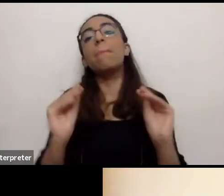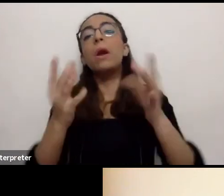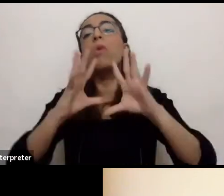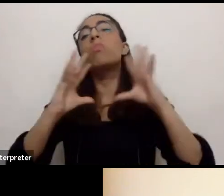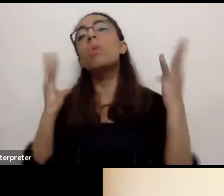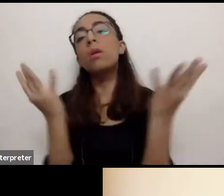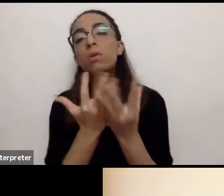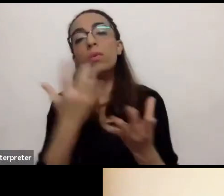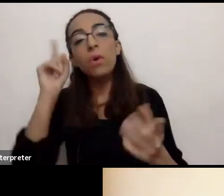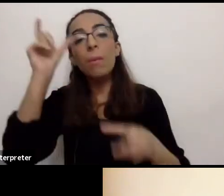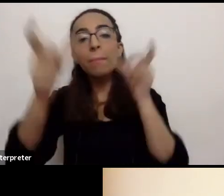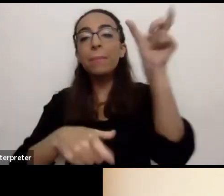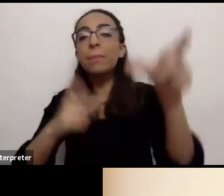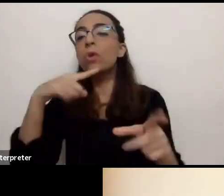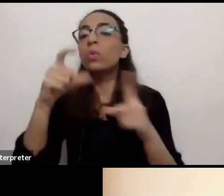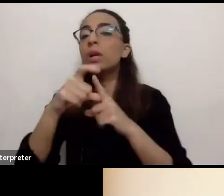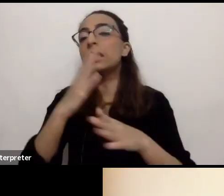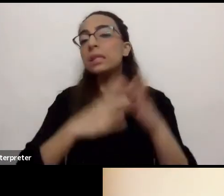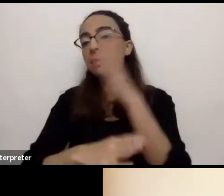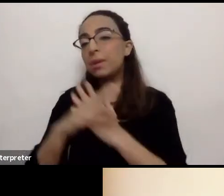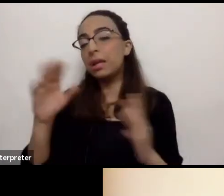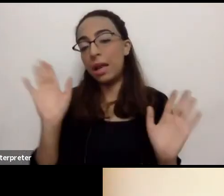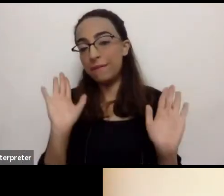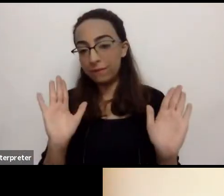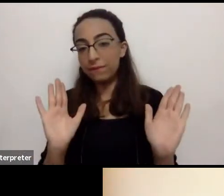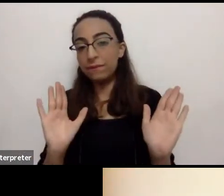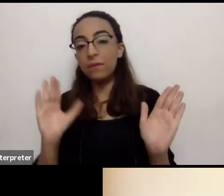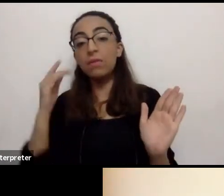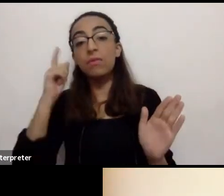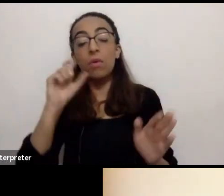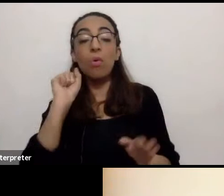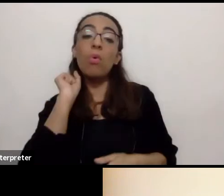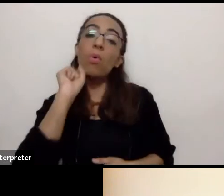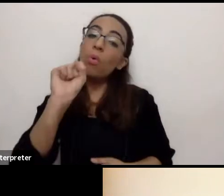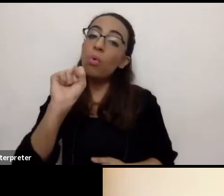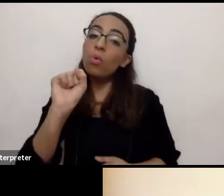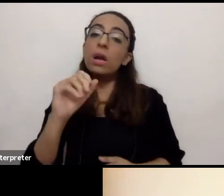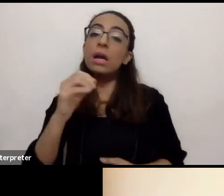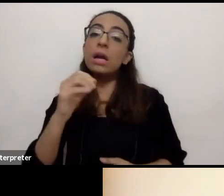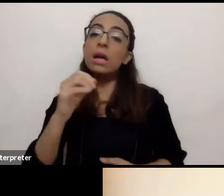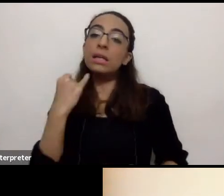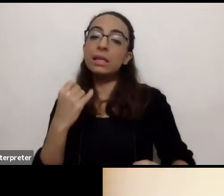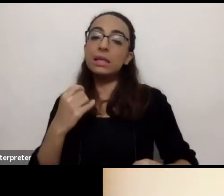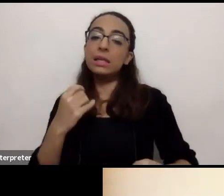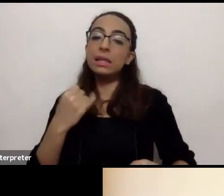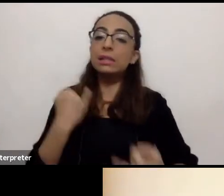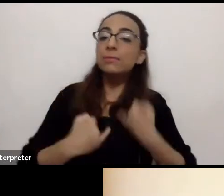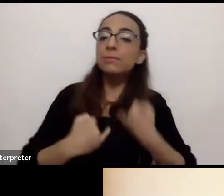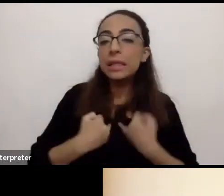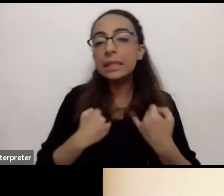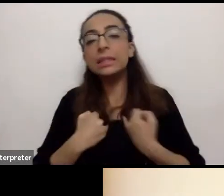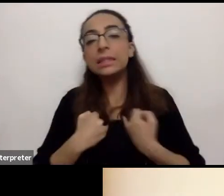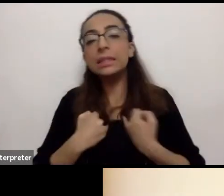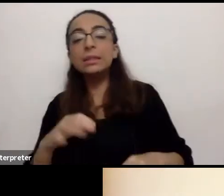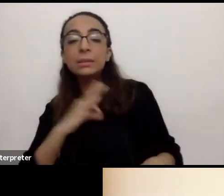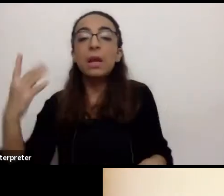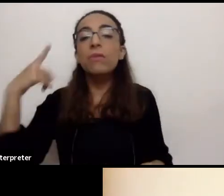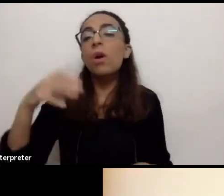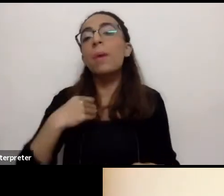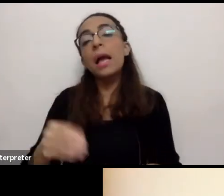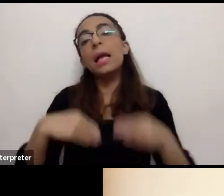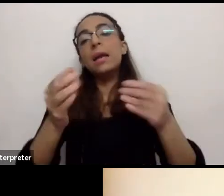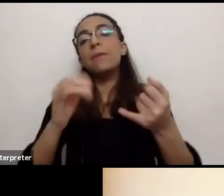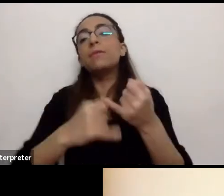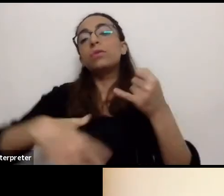world for people with disabilities that characterizes our spirit of giving back to the society,